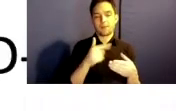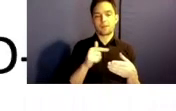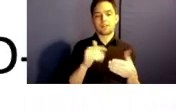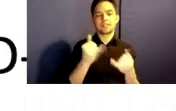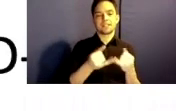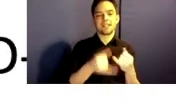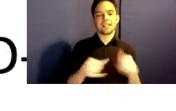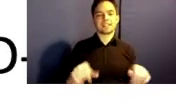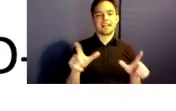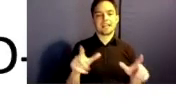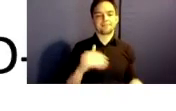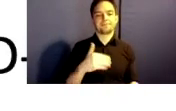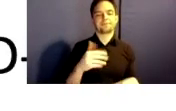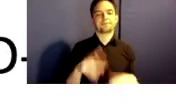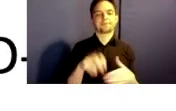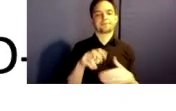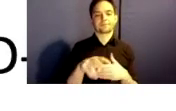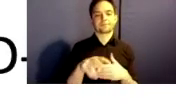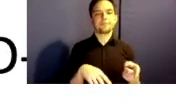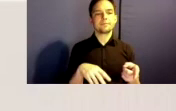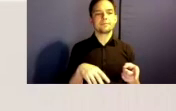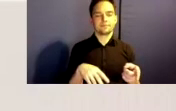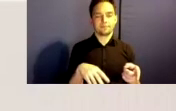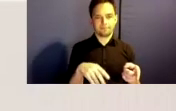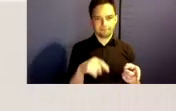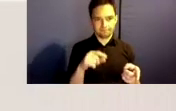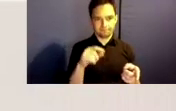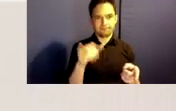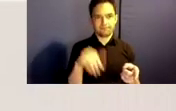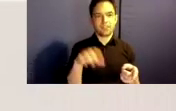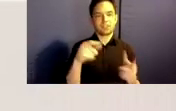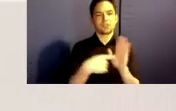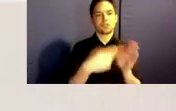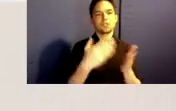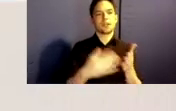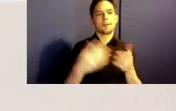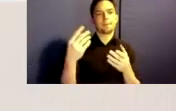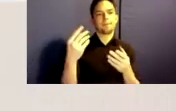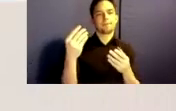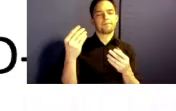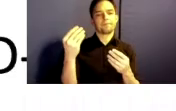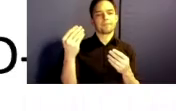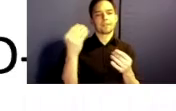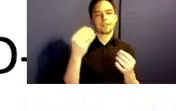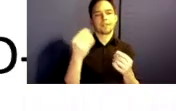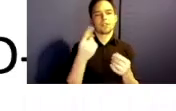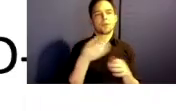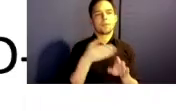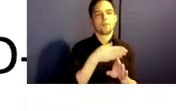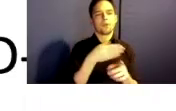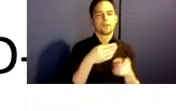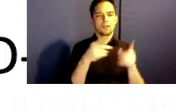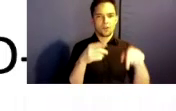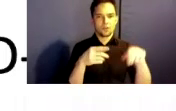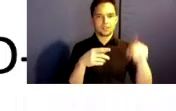slide, which are some consideration that no, please, the one before. There's